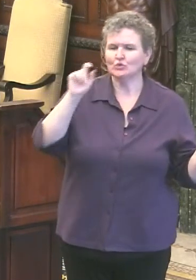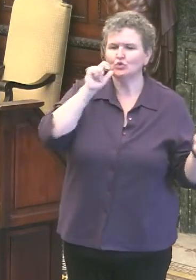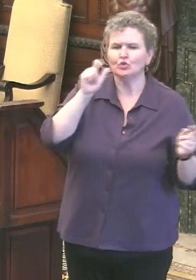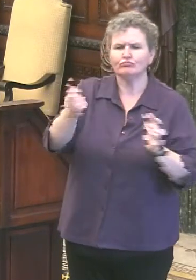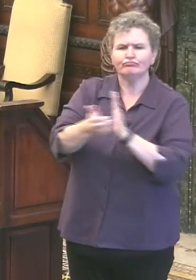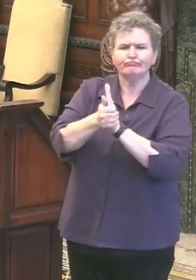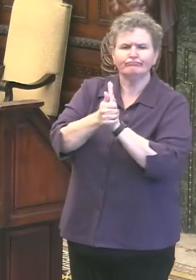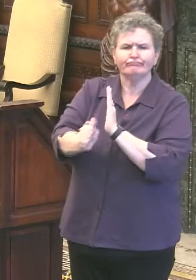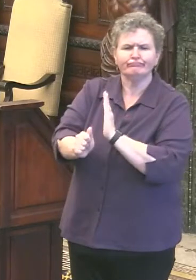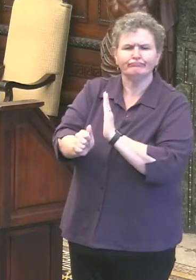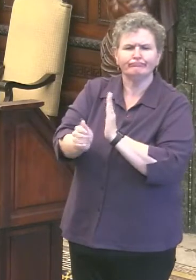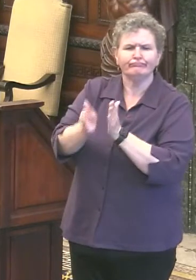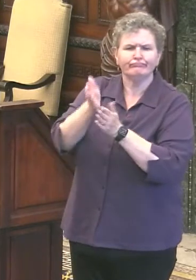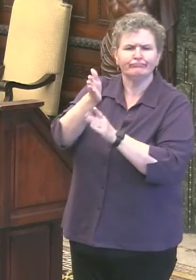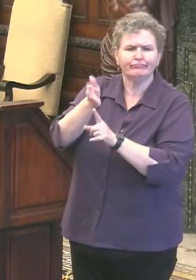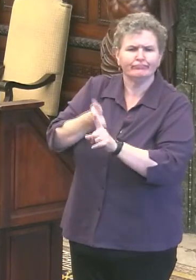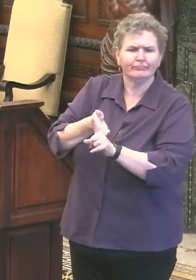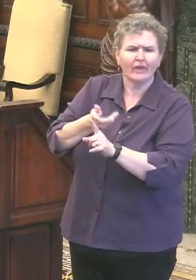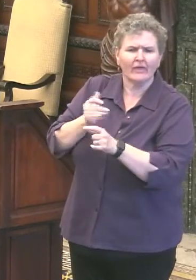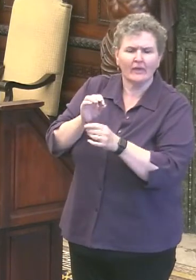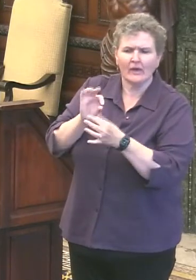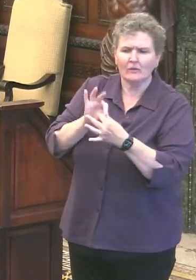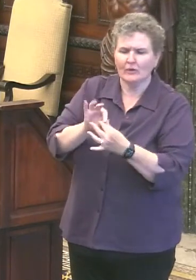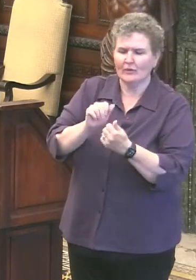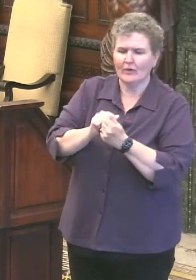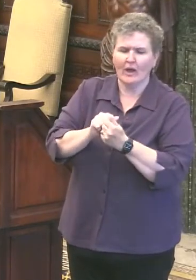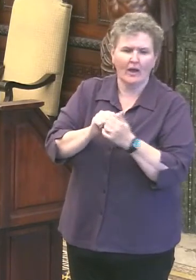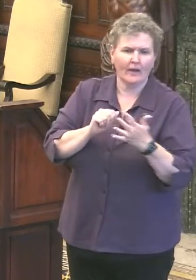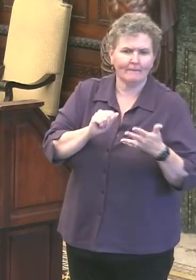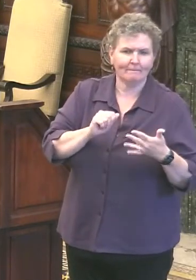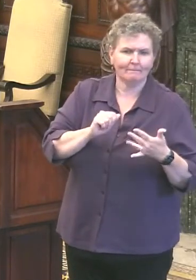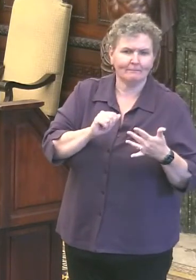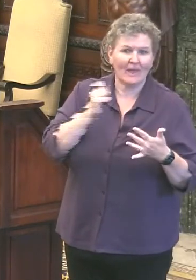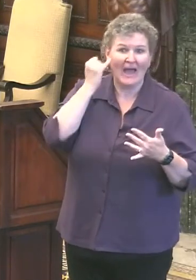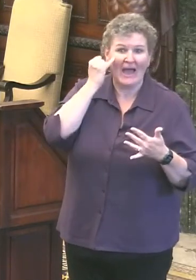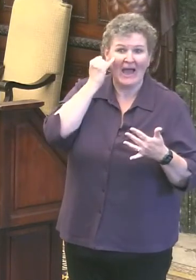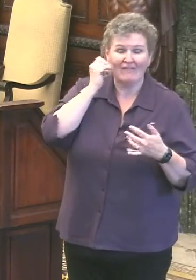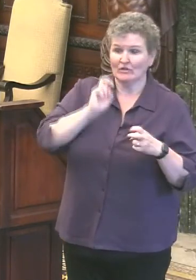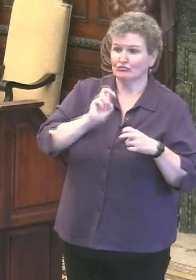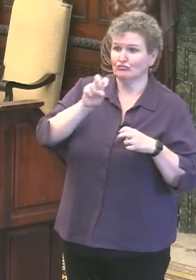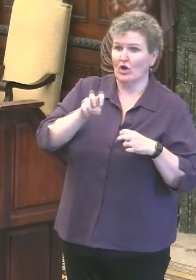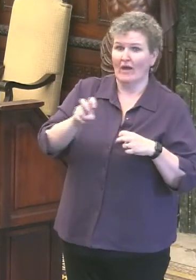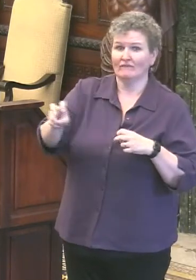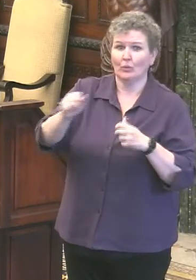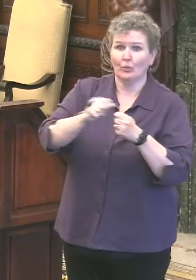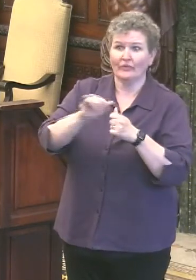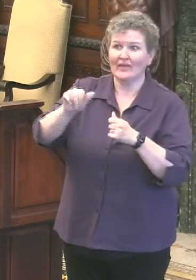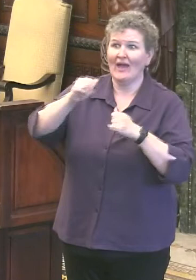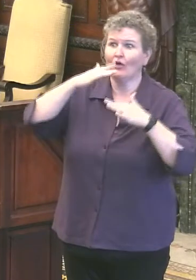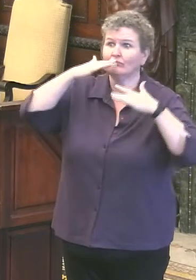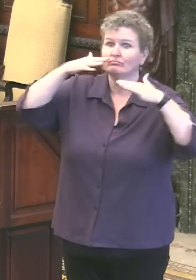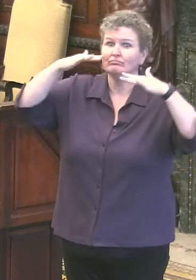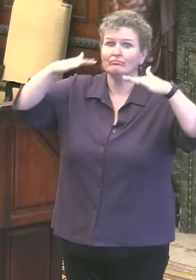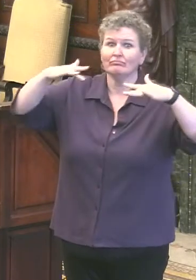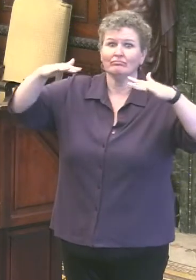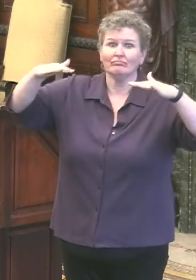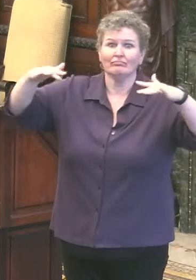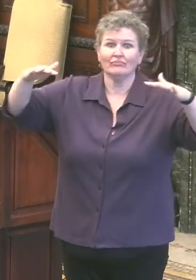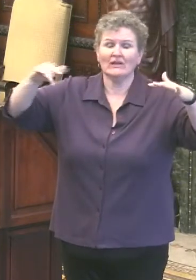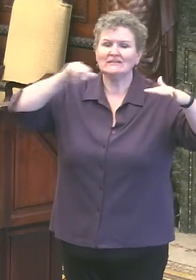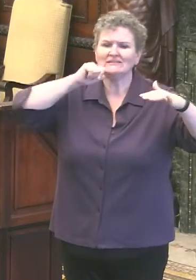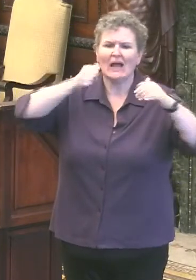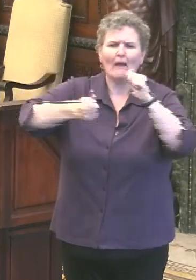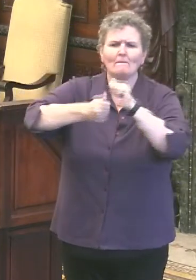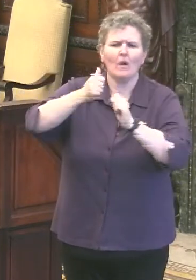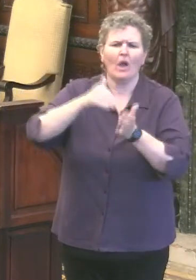say that the feeling amongst our experts is if it travels through the air, it's not the most common way that it is spread. If